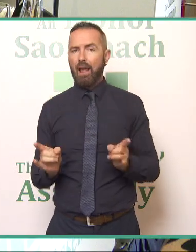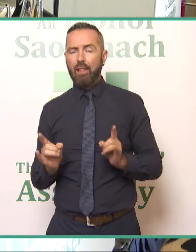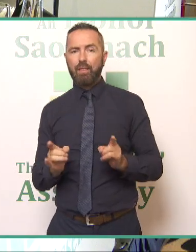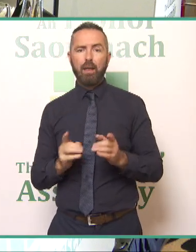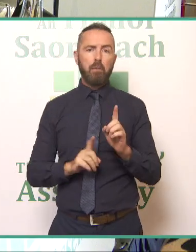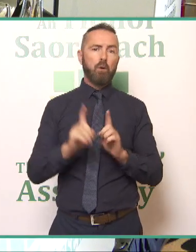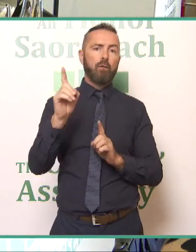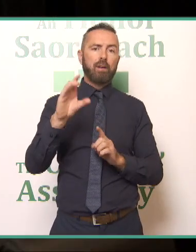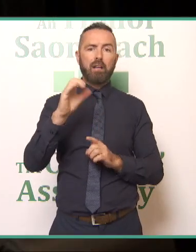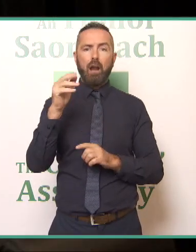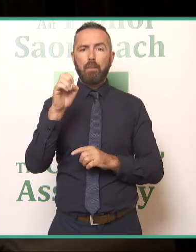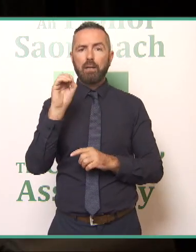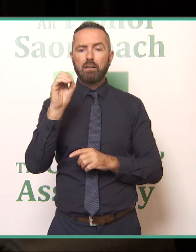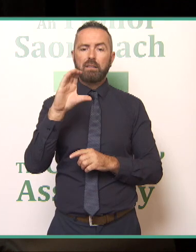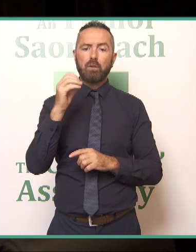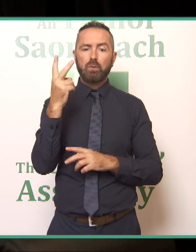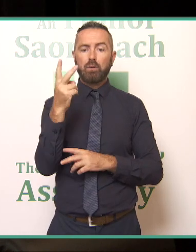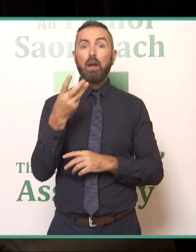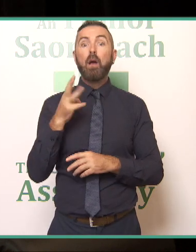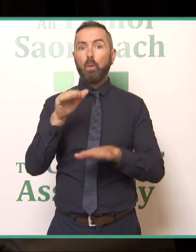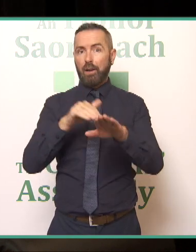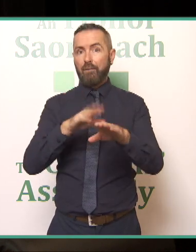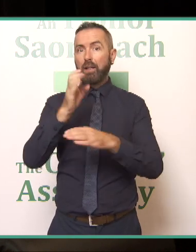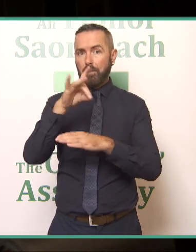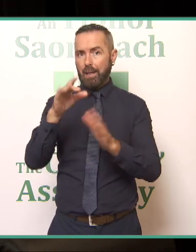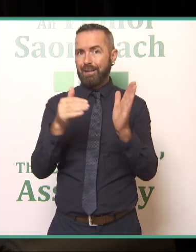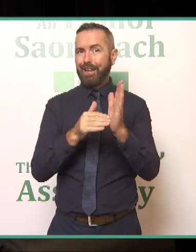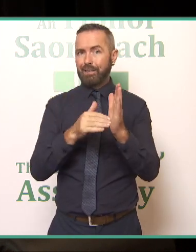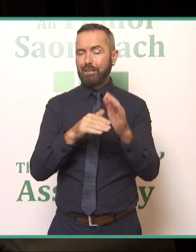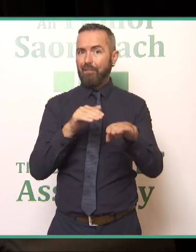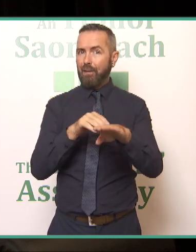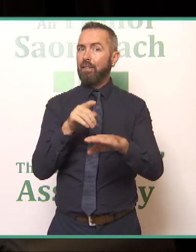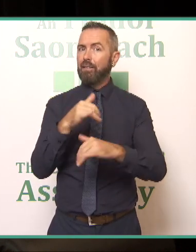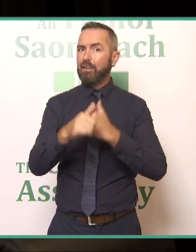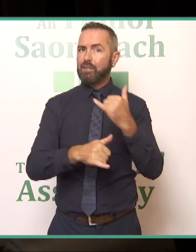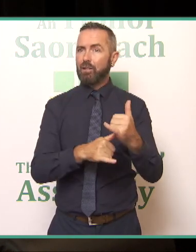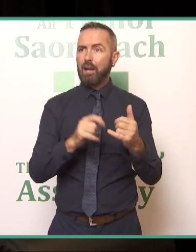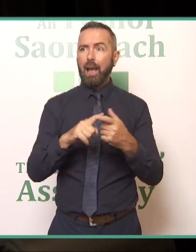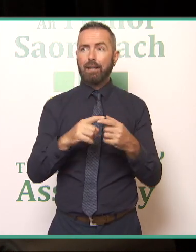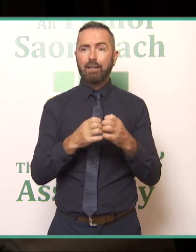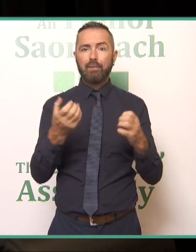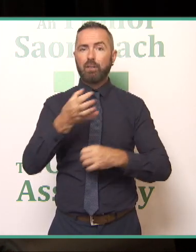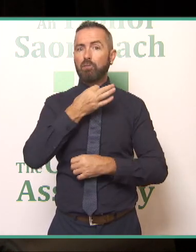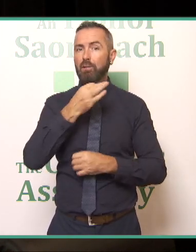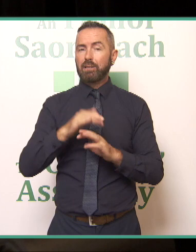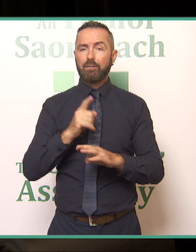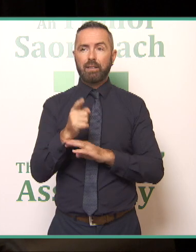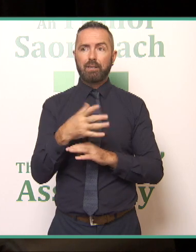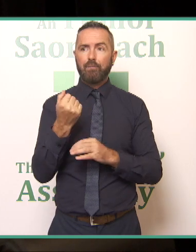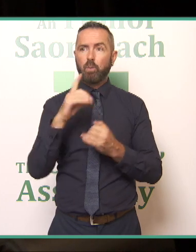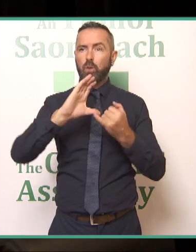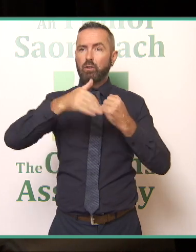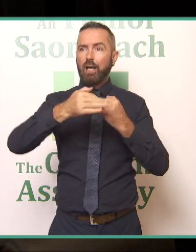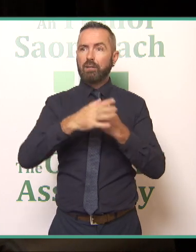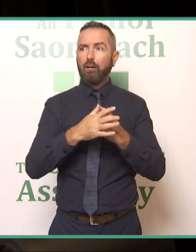improving soil carbon. It's going to hit the bank balance. It has hit it this year. And like, even the risk of it, like, we've one chance of a harvest